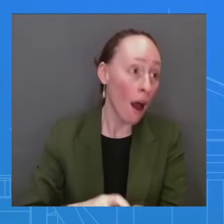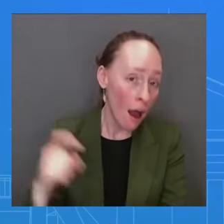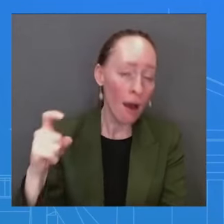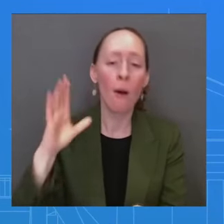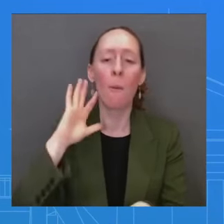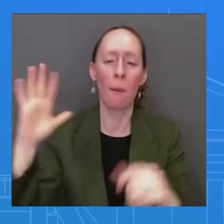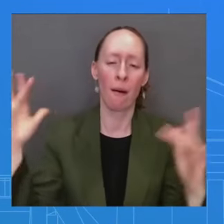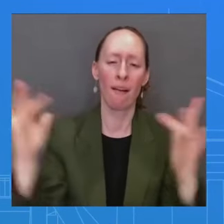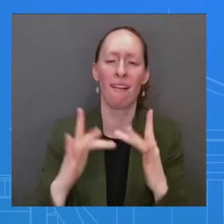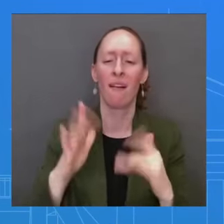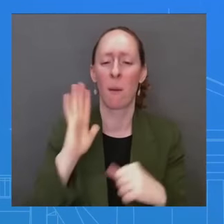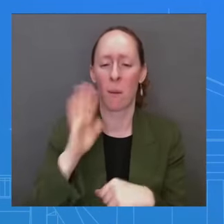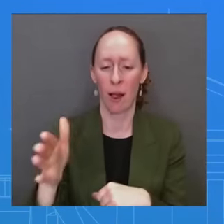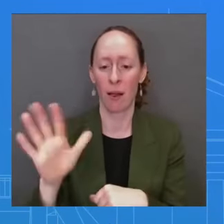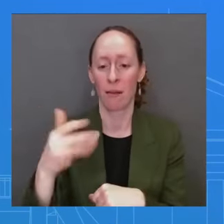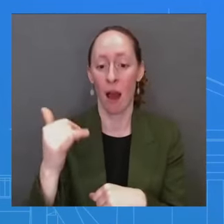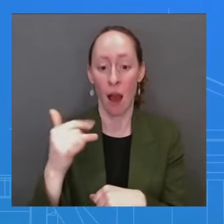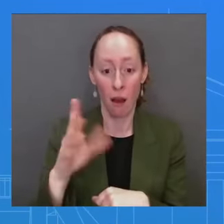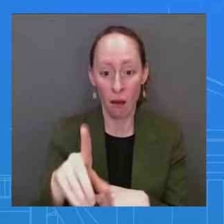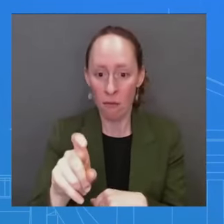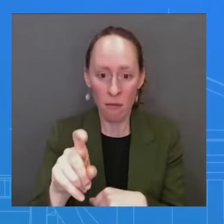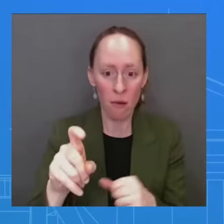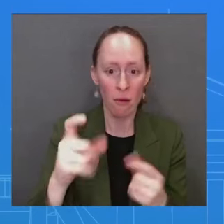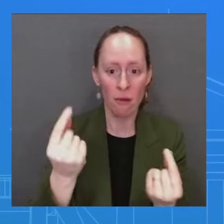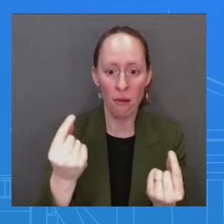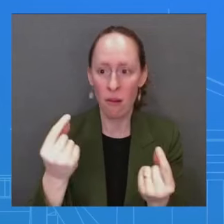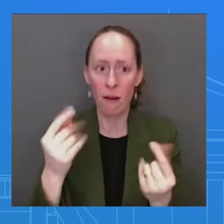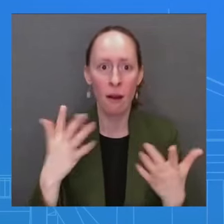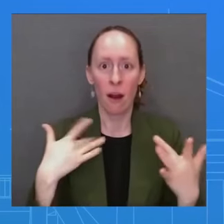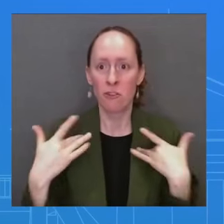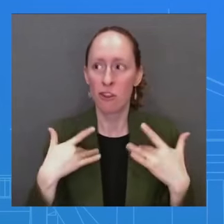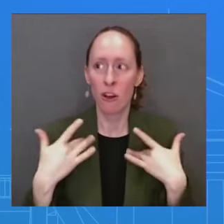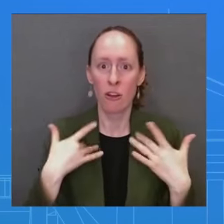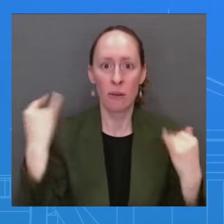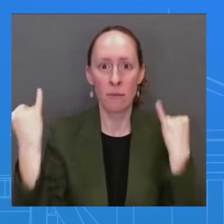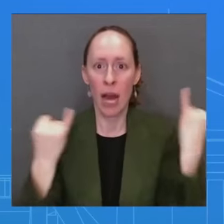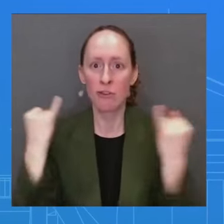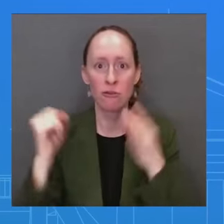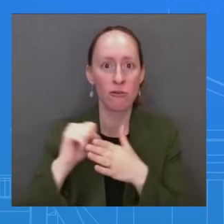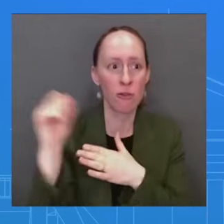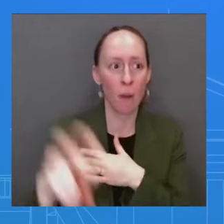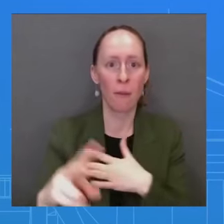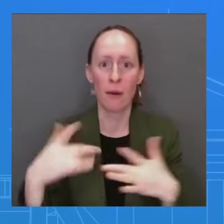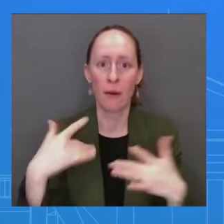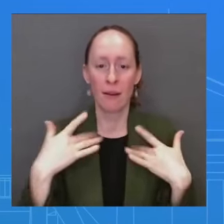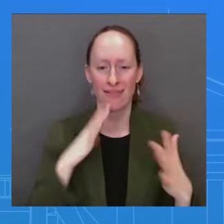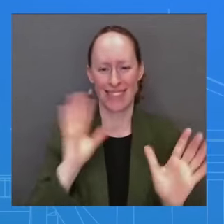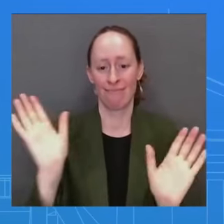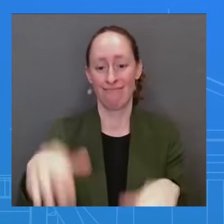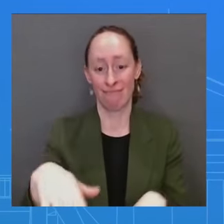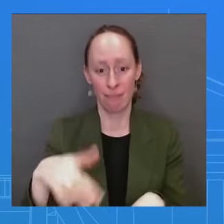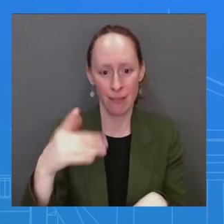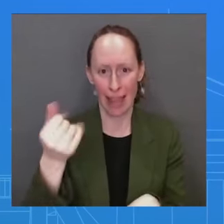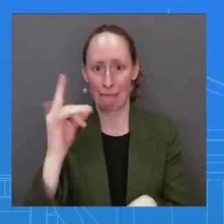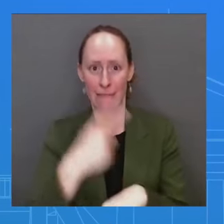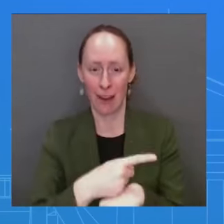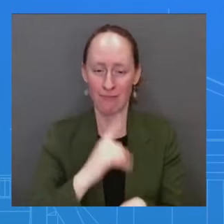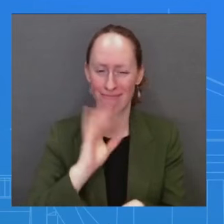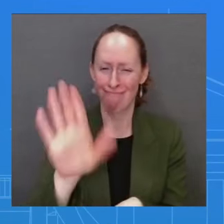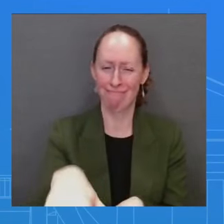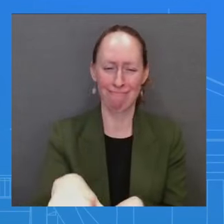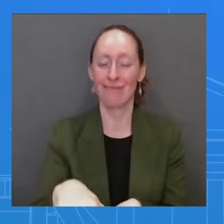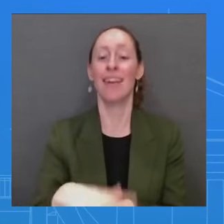I wouldn't read anything into the dates on the calendar and what that says about the relationship one way or another. And you're right. I'm glad you pointed out. Secretary Blinken is